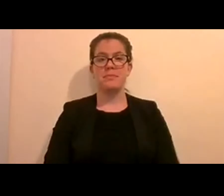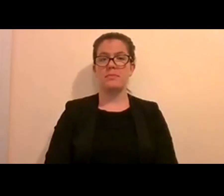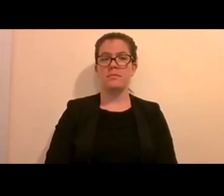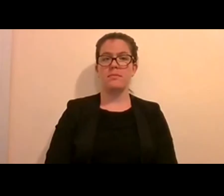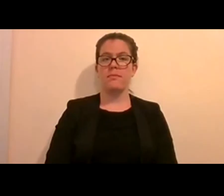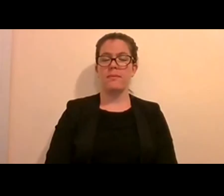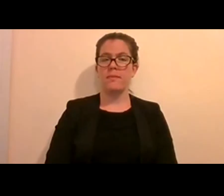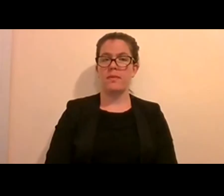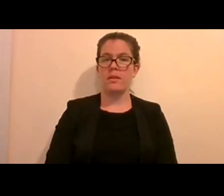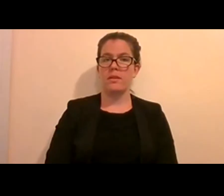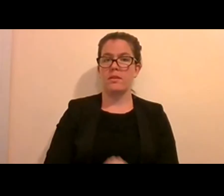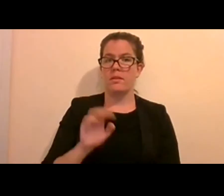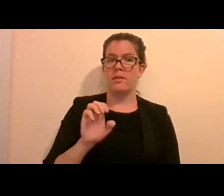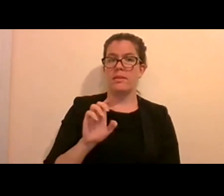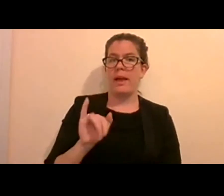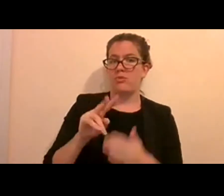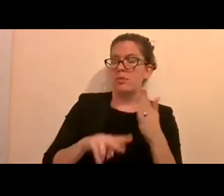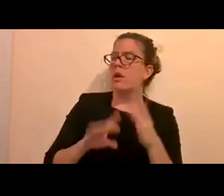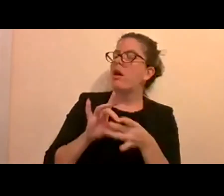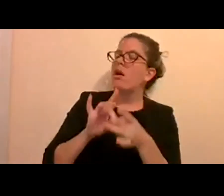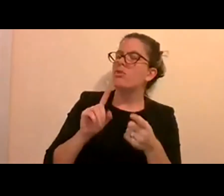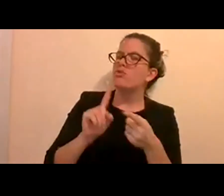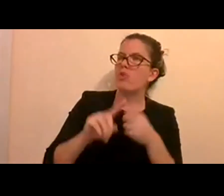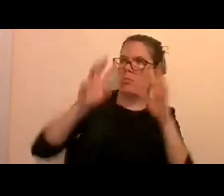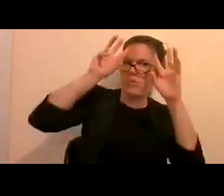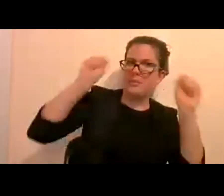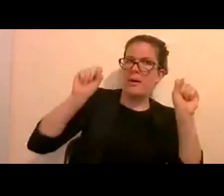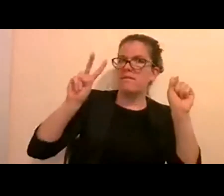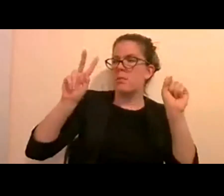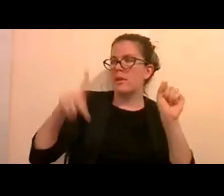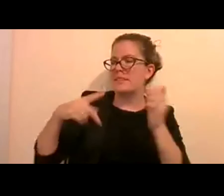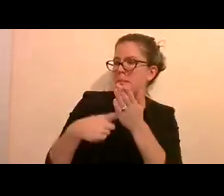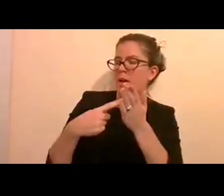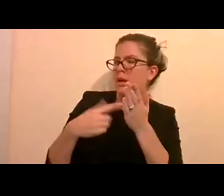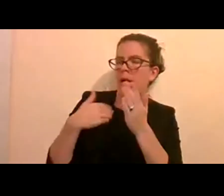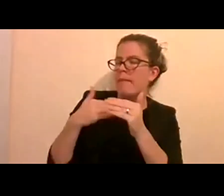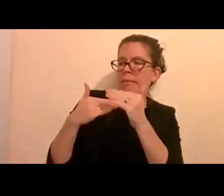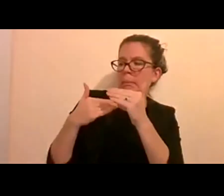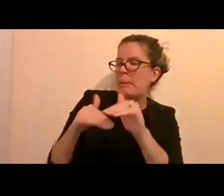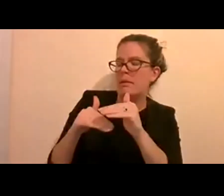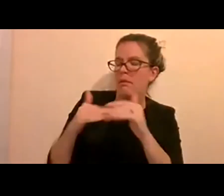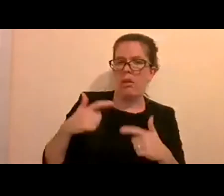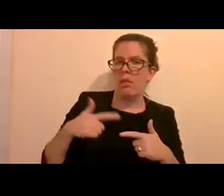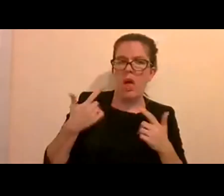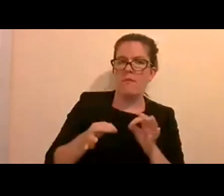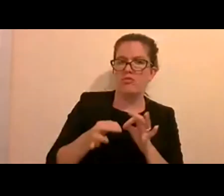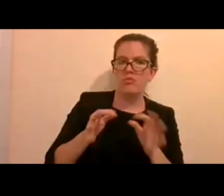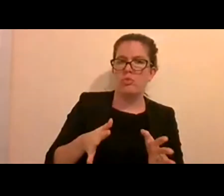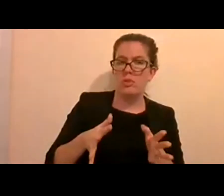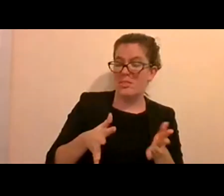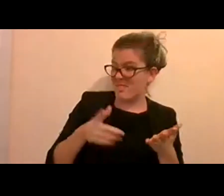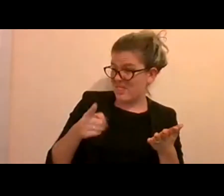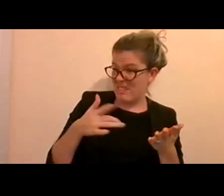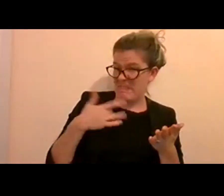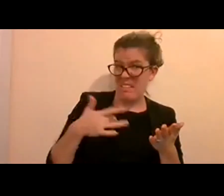In regards to the presidential, vice presidential debates, with the limited access to live interpreters, do you feel that